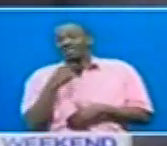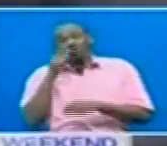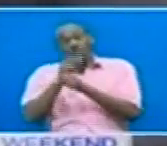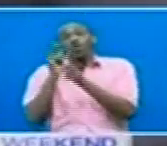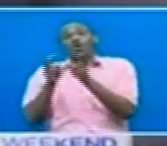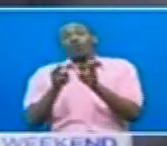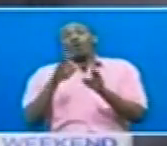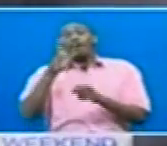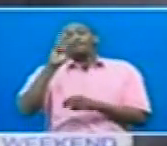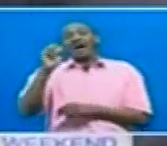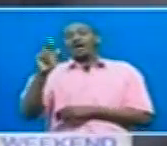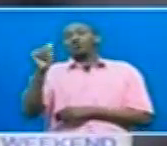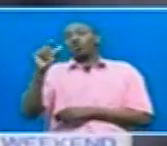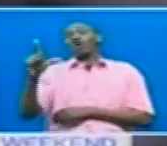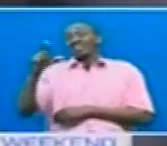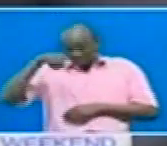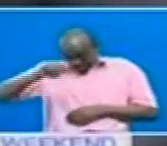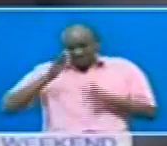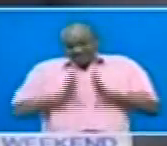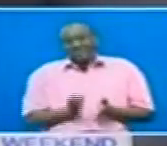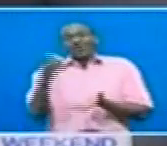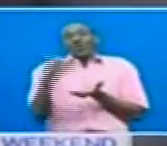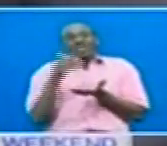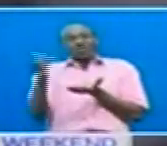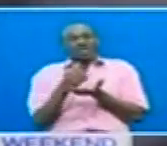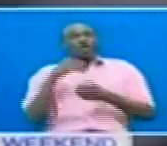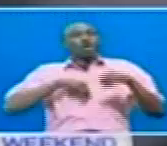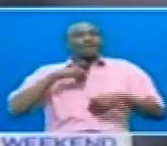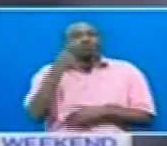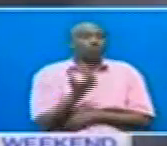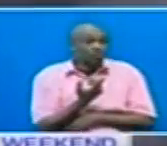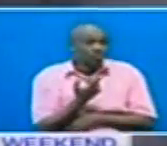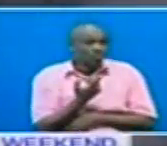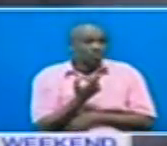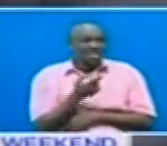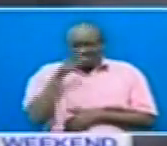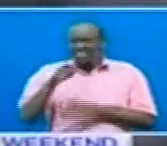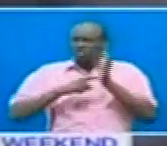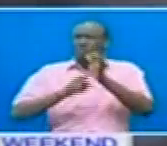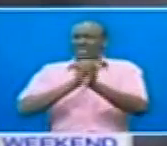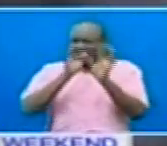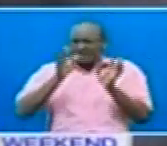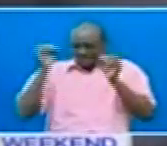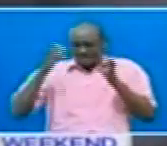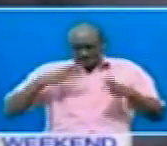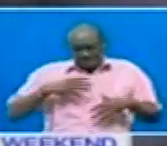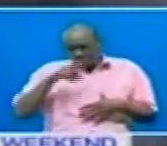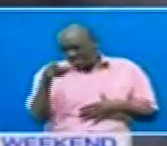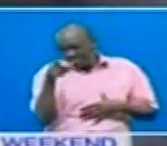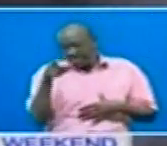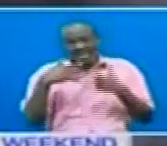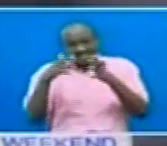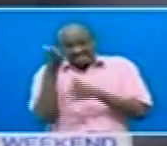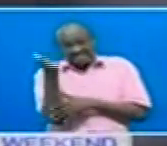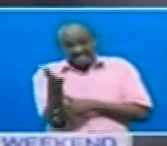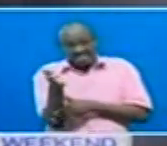the manual system? And actually we have evidence and proof that some of the clerks which those people